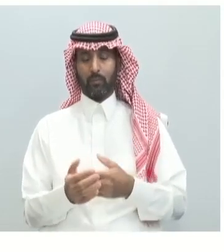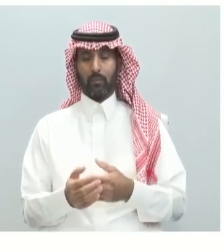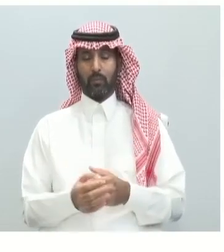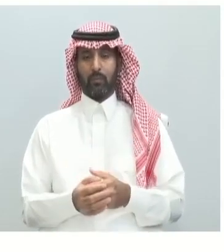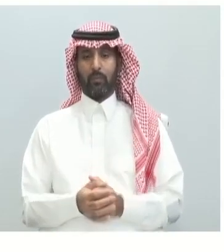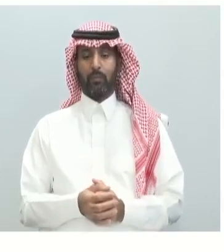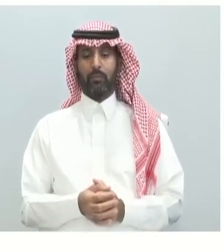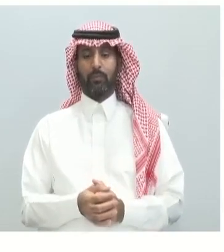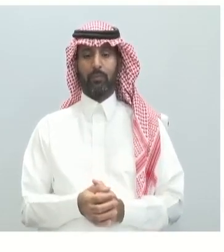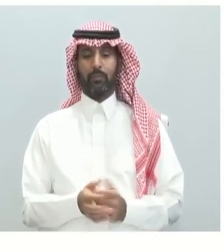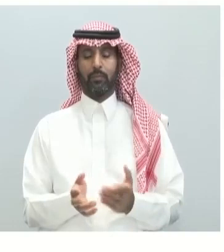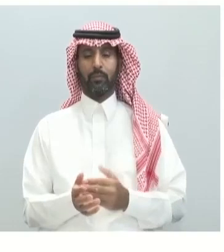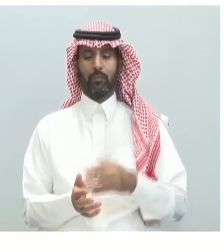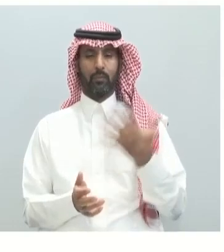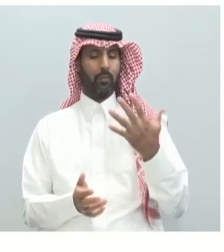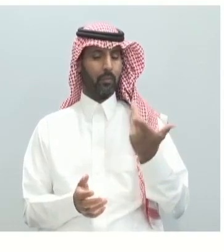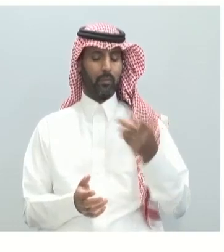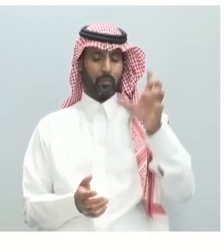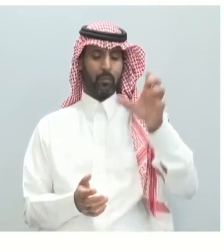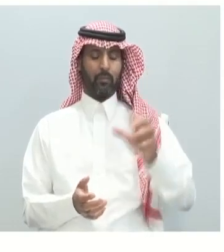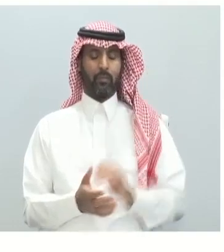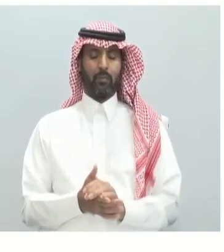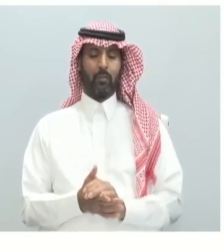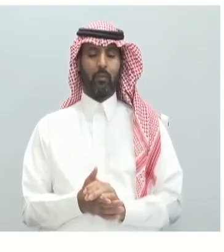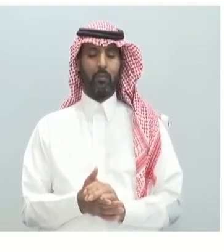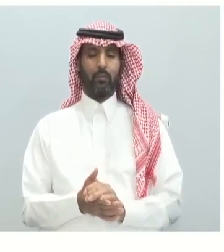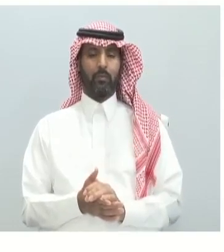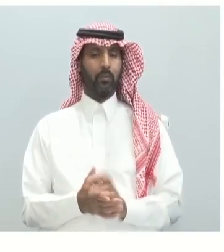most of the time. So number five is what?